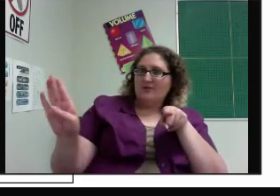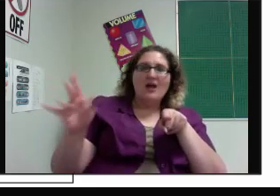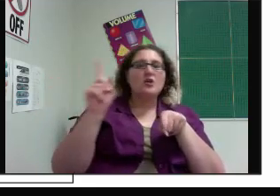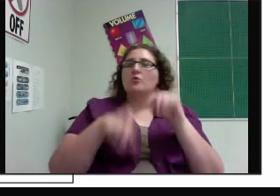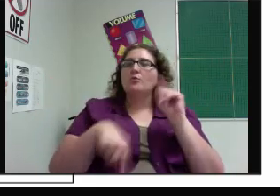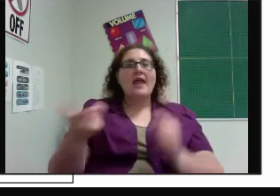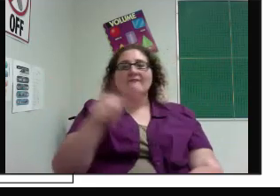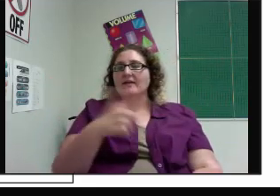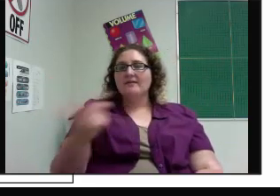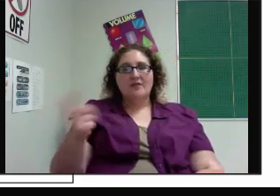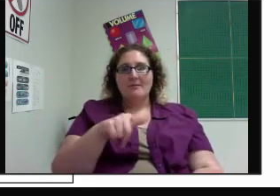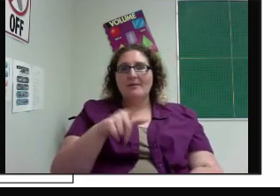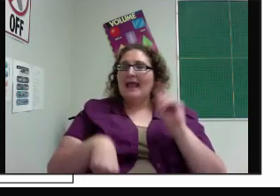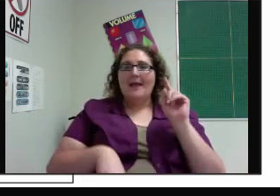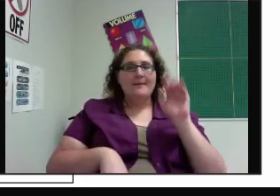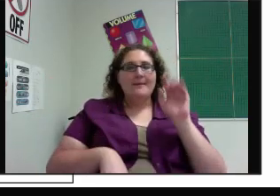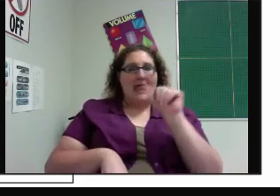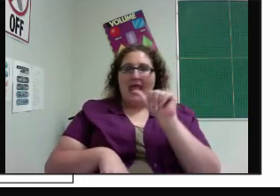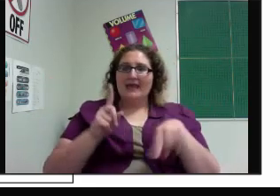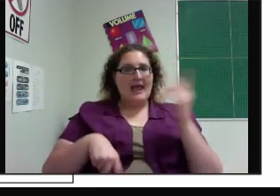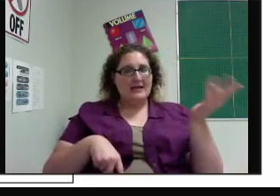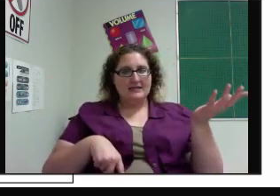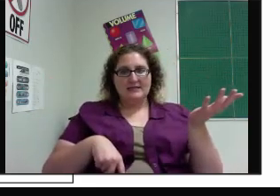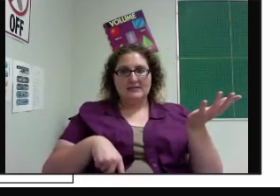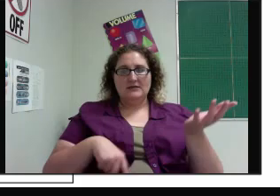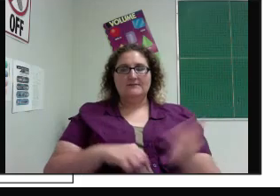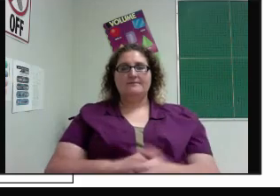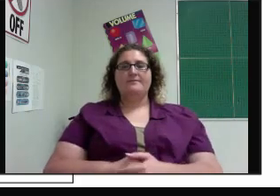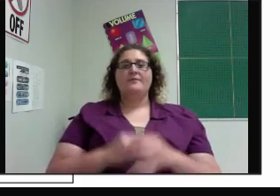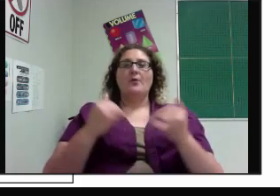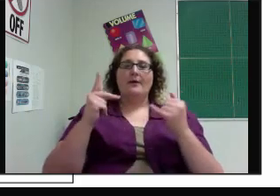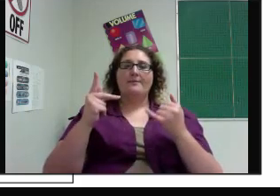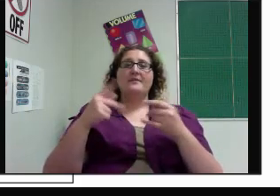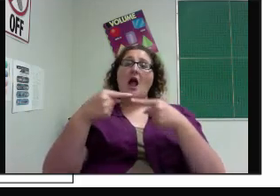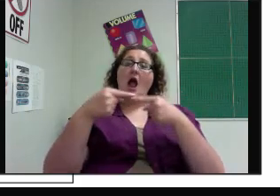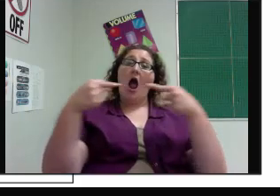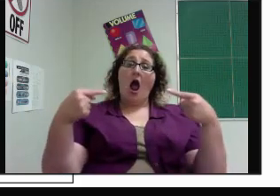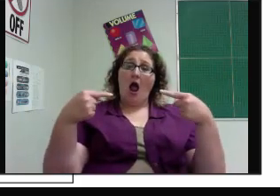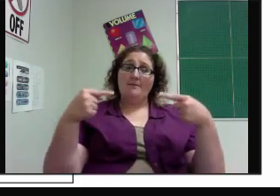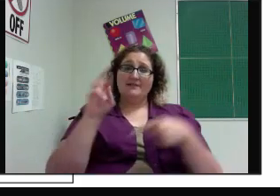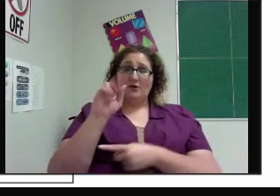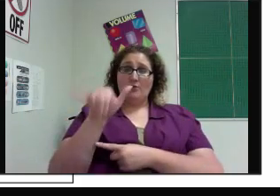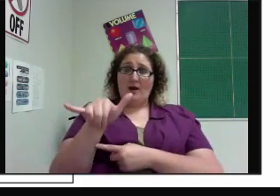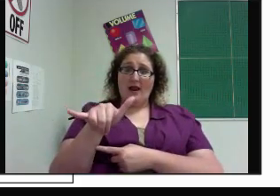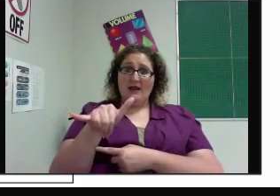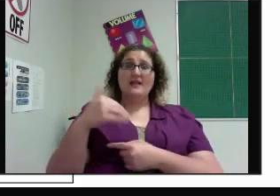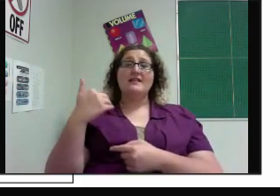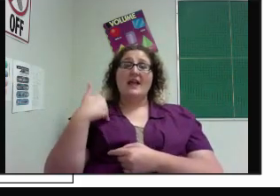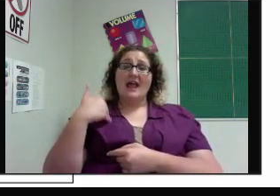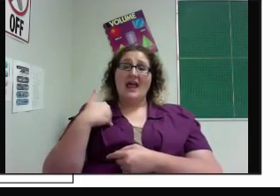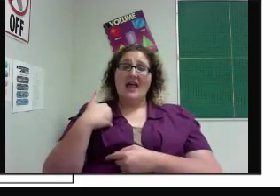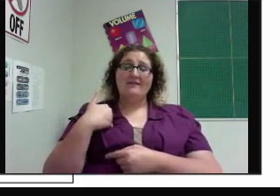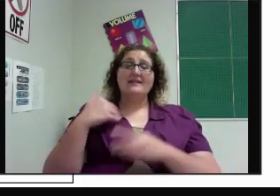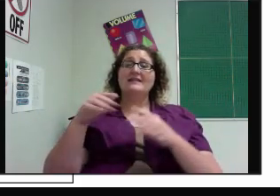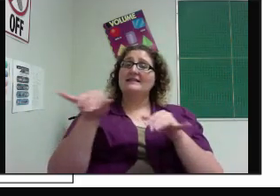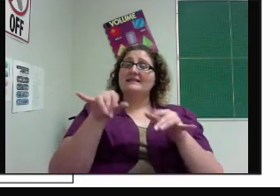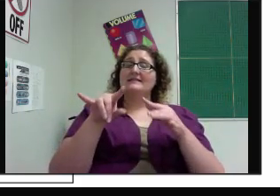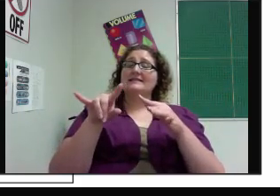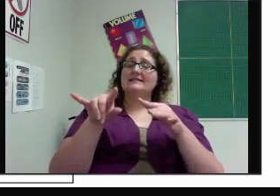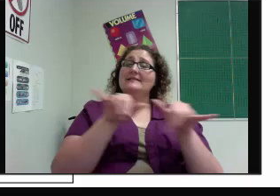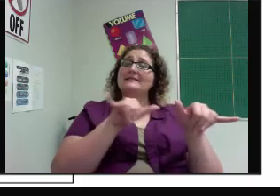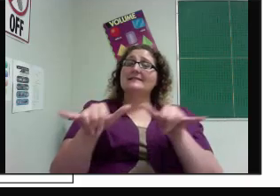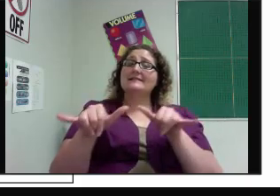on this. You can't flip-flop this one. Okay, opposite rays. It's two rays that share the same endpoint and form a